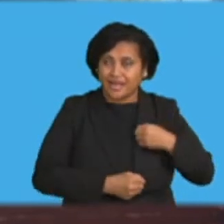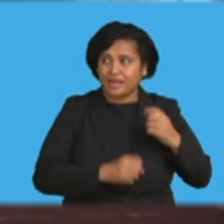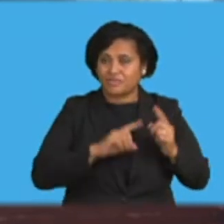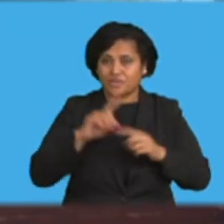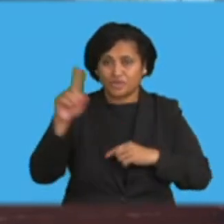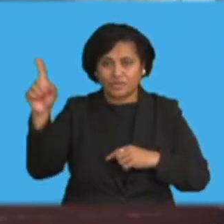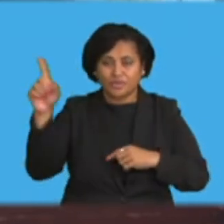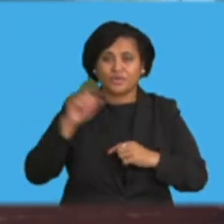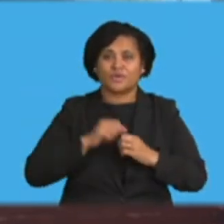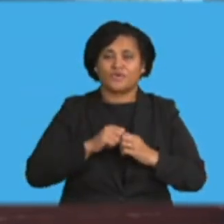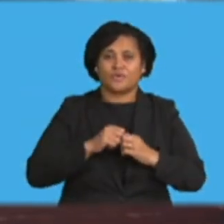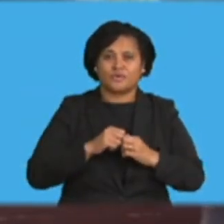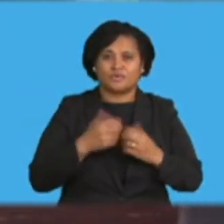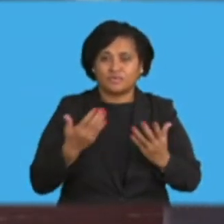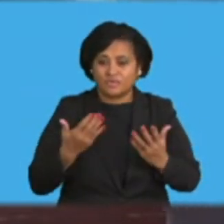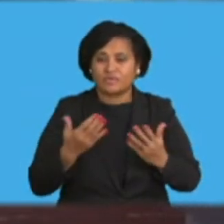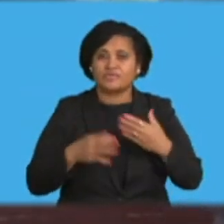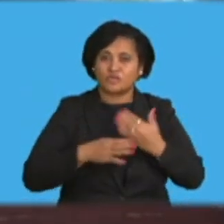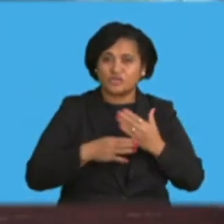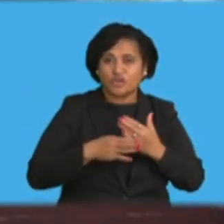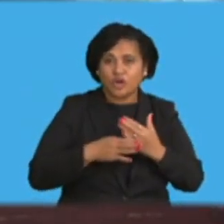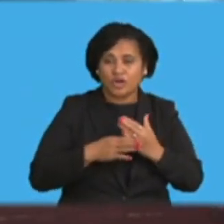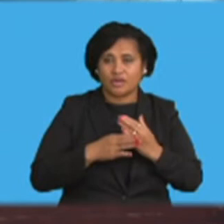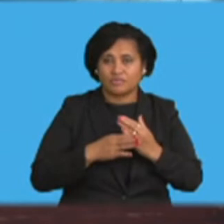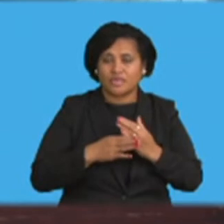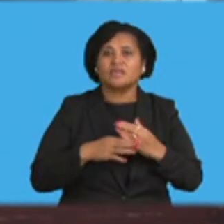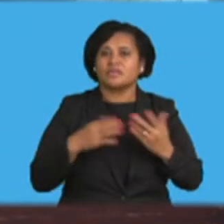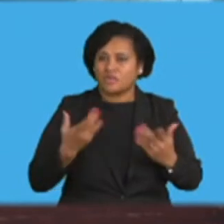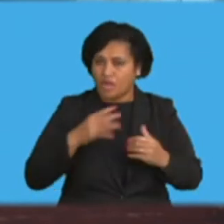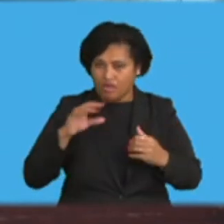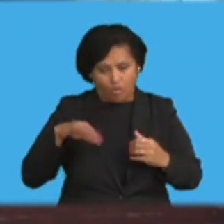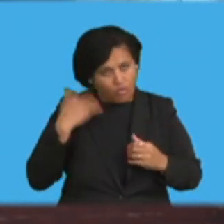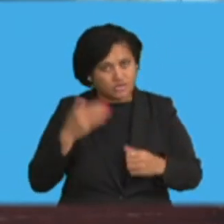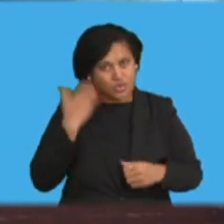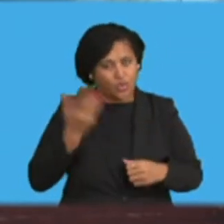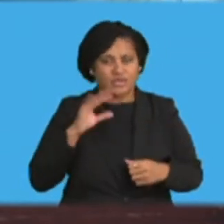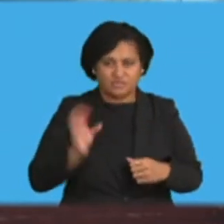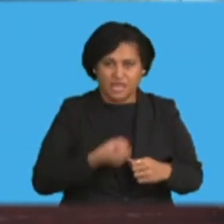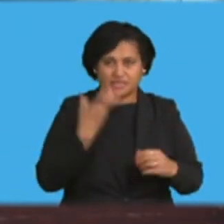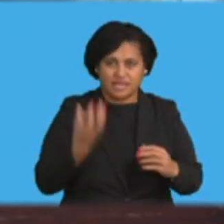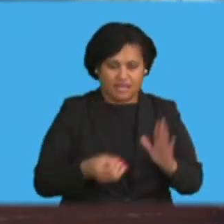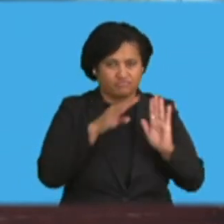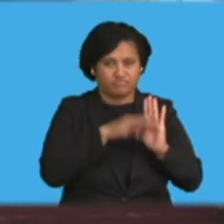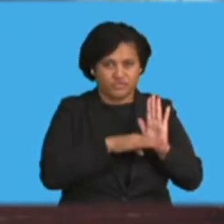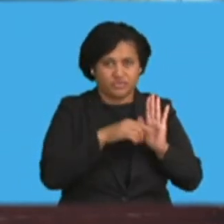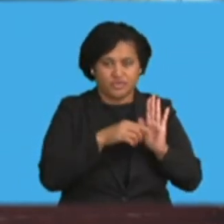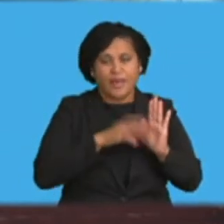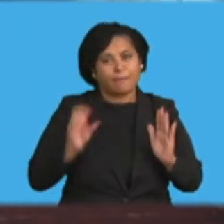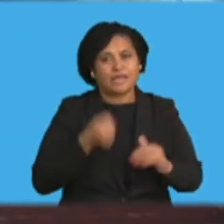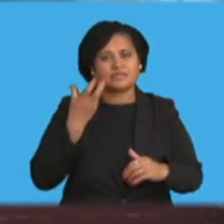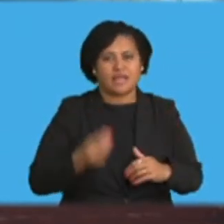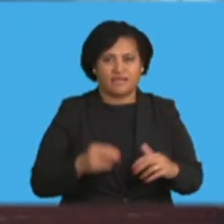UNPOL deployment or secondment, appointment as key requirements, and deployment requirements as core